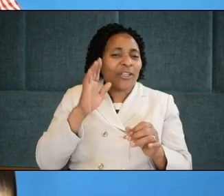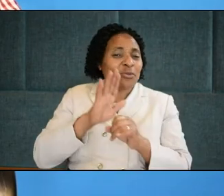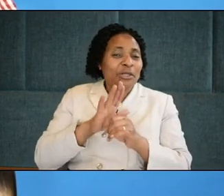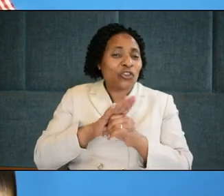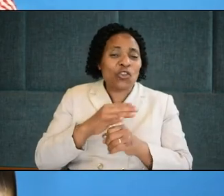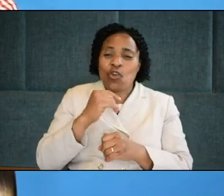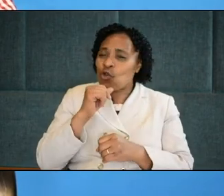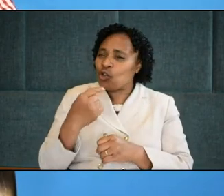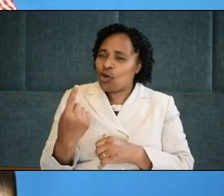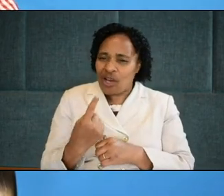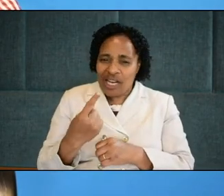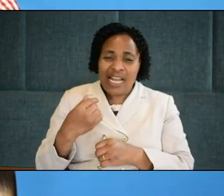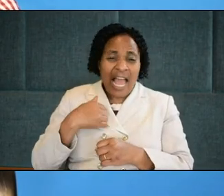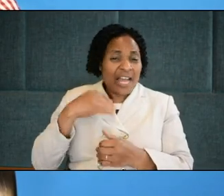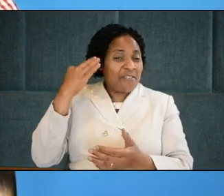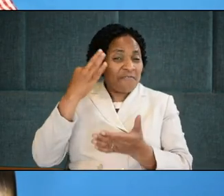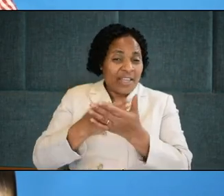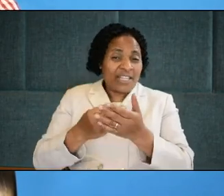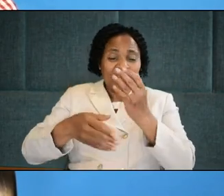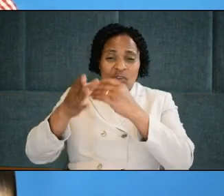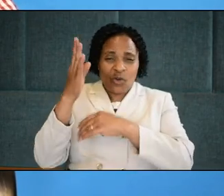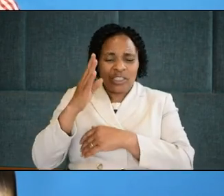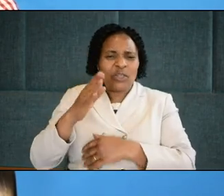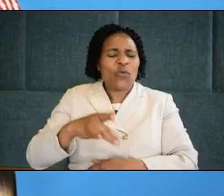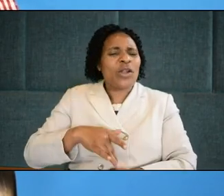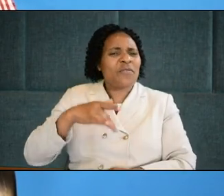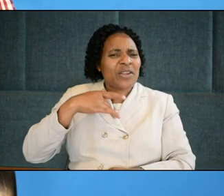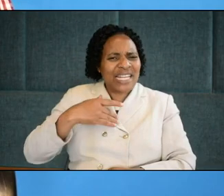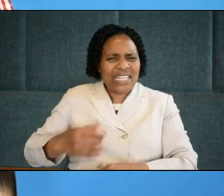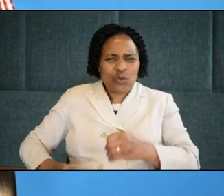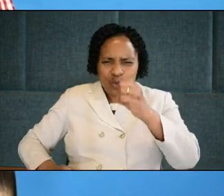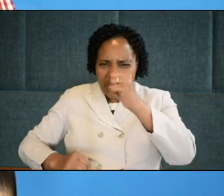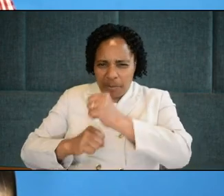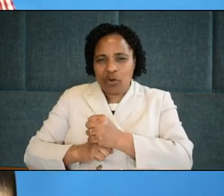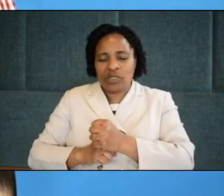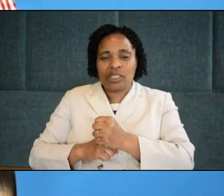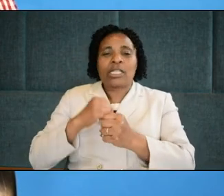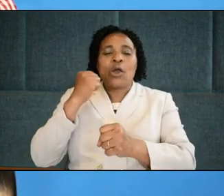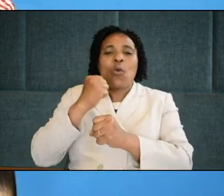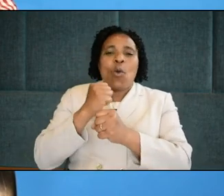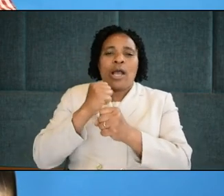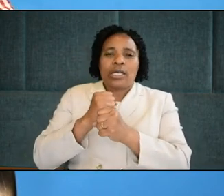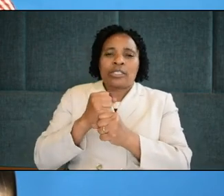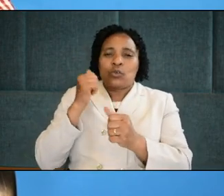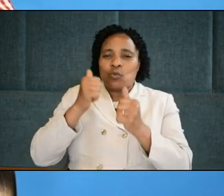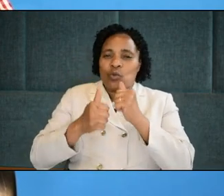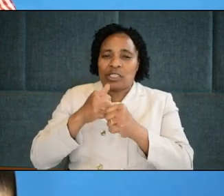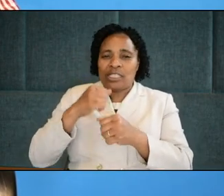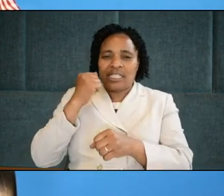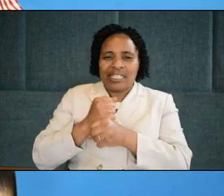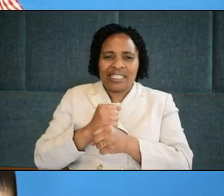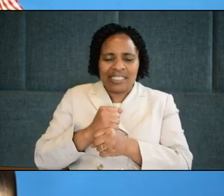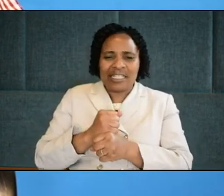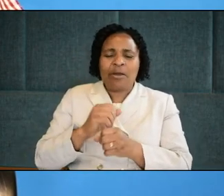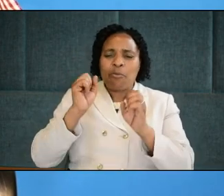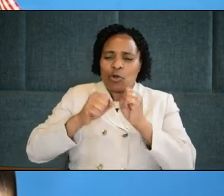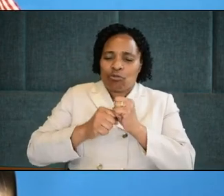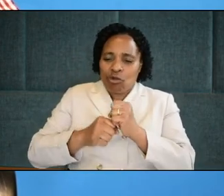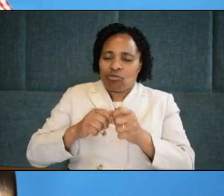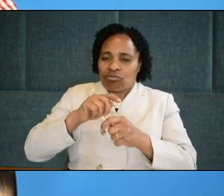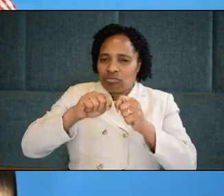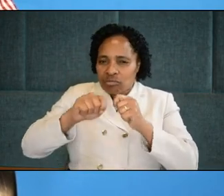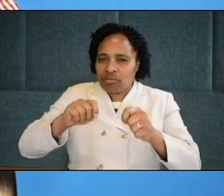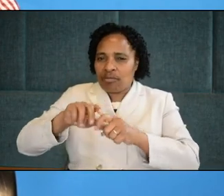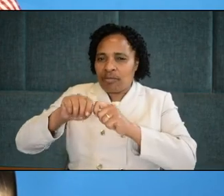not only had faith in God, but she was willing to support it by the works which she did. So she tied the scarlet cord as she had been